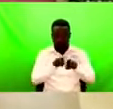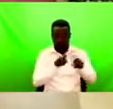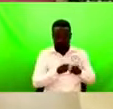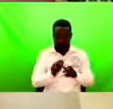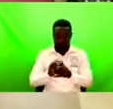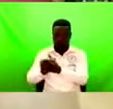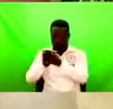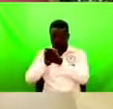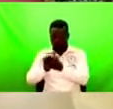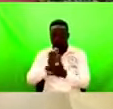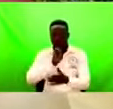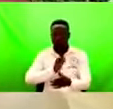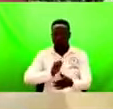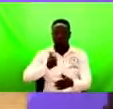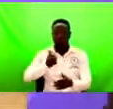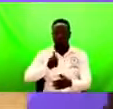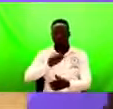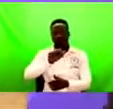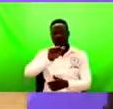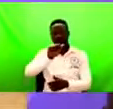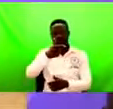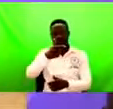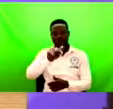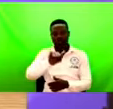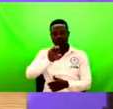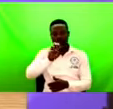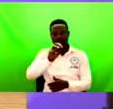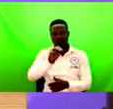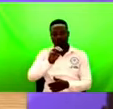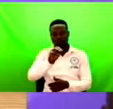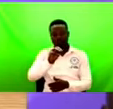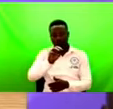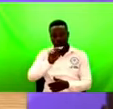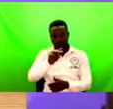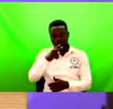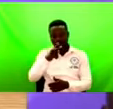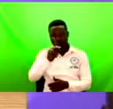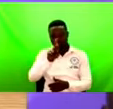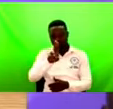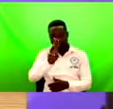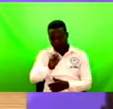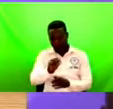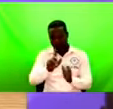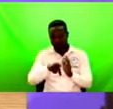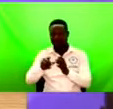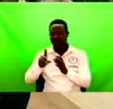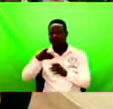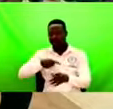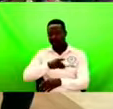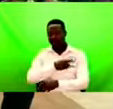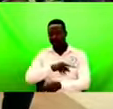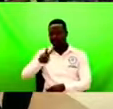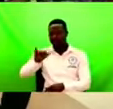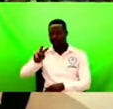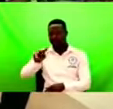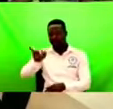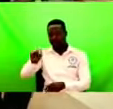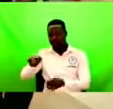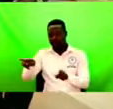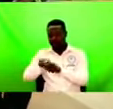congratulate Elder Ishmael Ejekumhene and Deaconess Mrs. Vivian Amfo on your appointment as